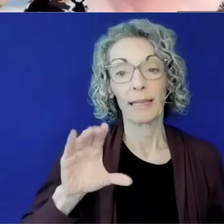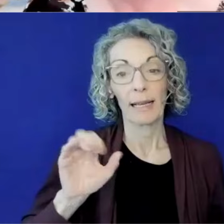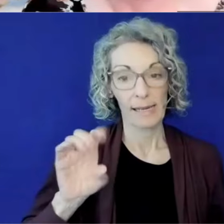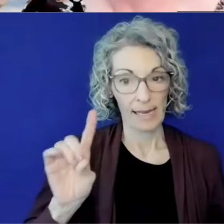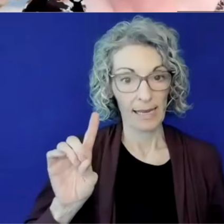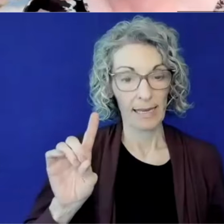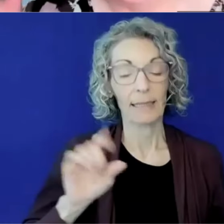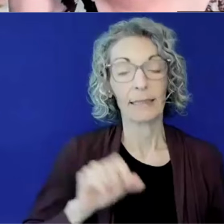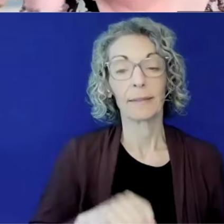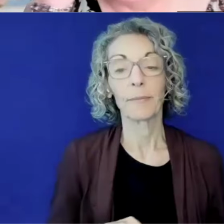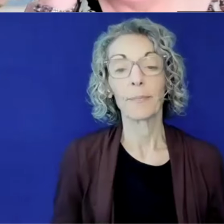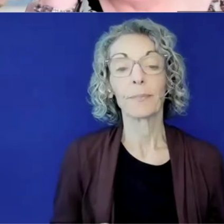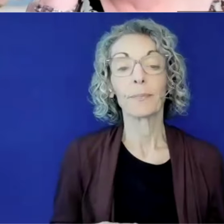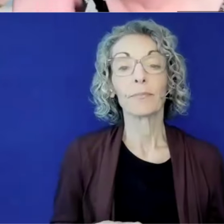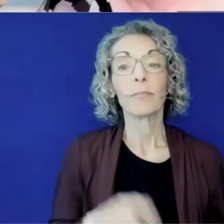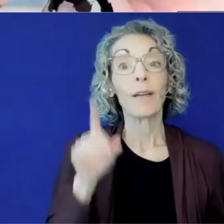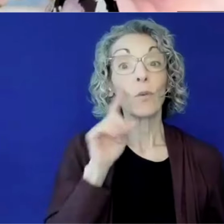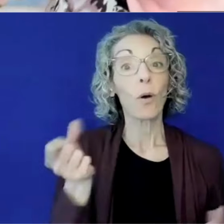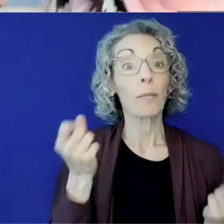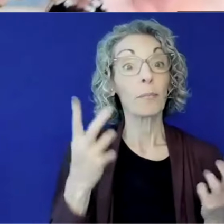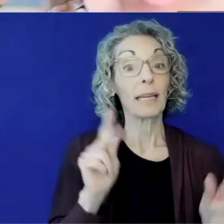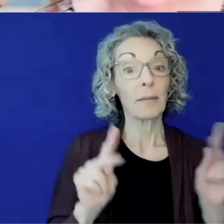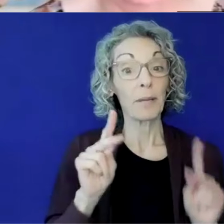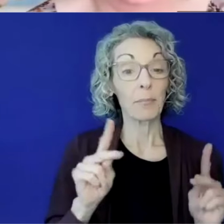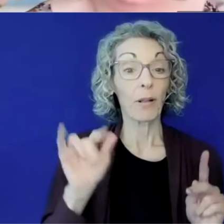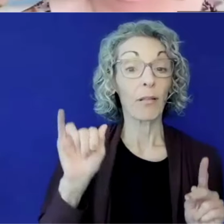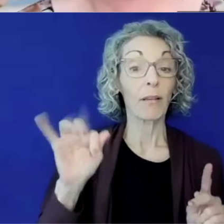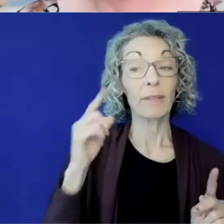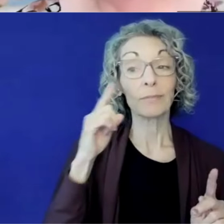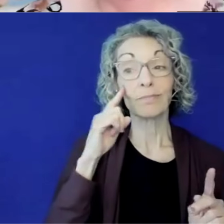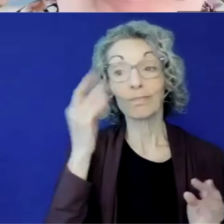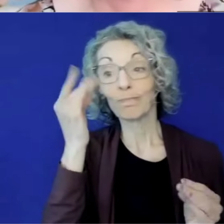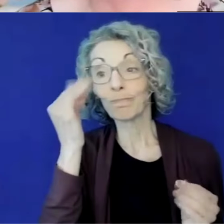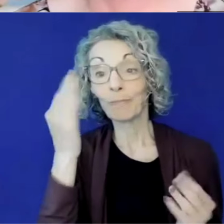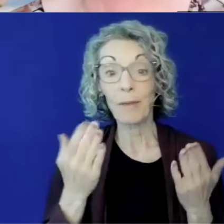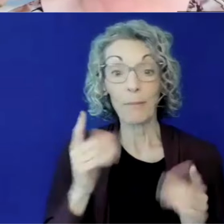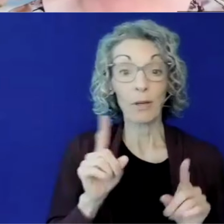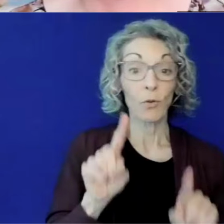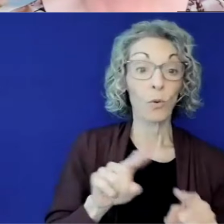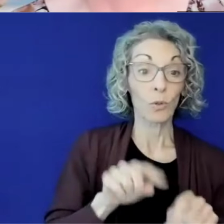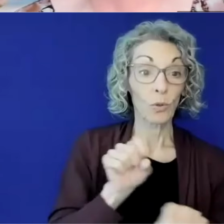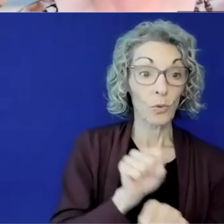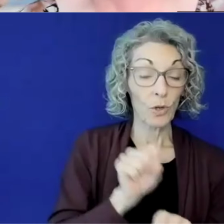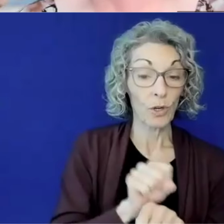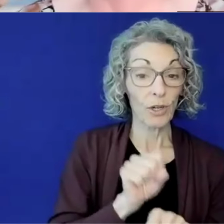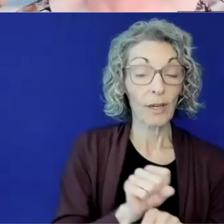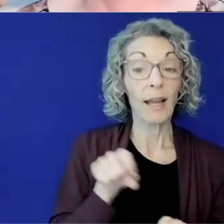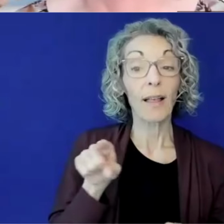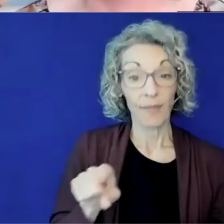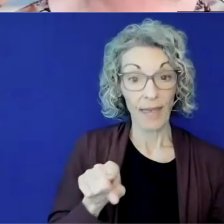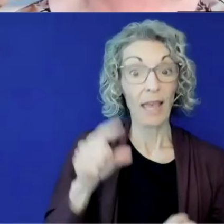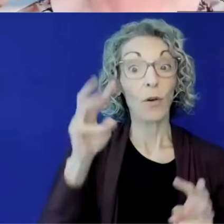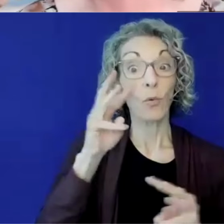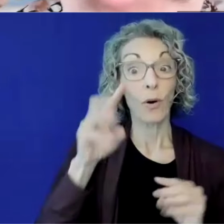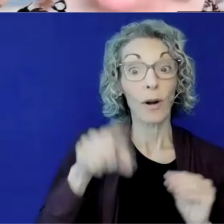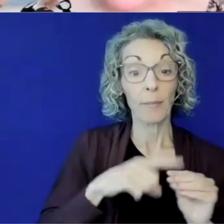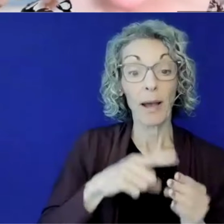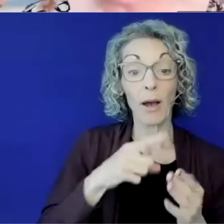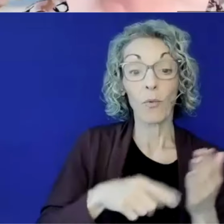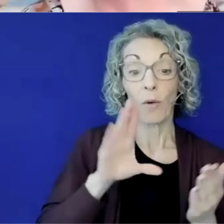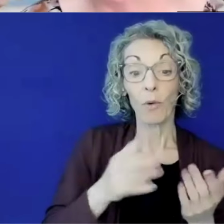okay? And for a lot of people, when they're thinking about going to work, they're not only worried about what's going to happen to their SSI payment,